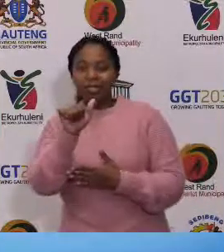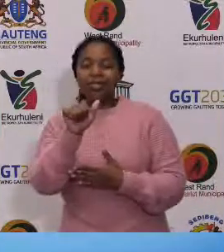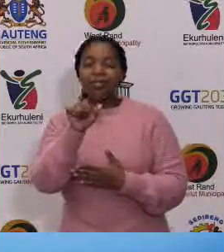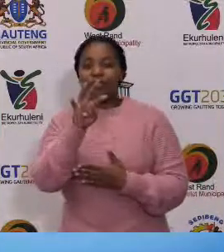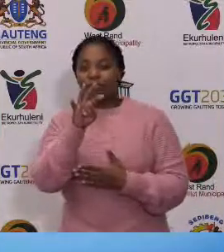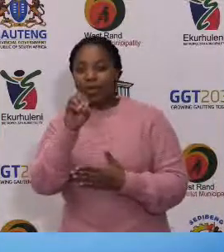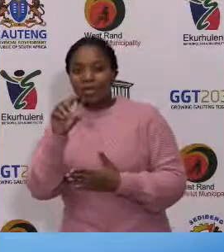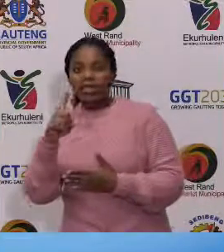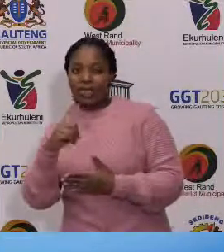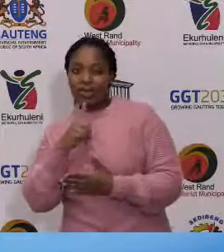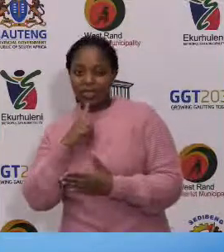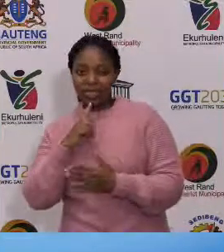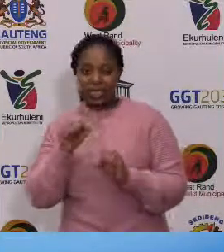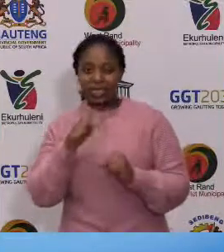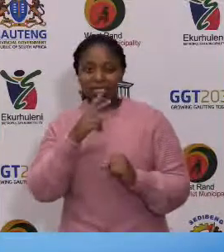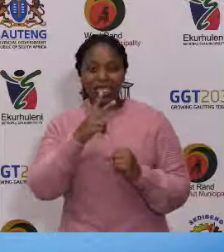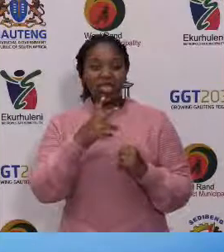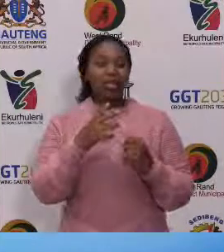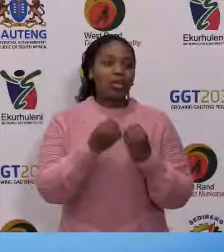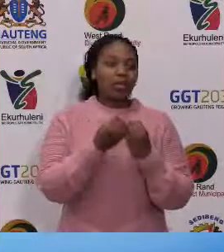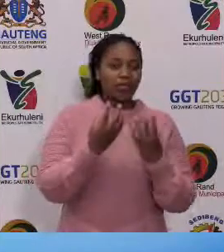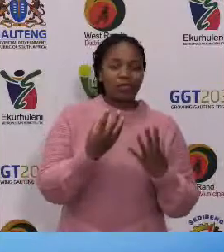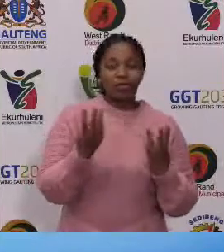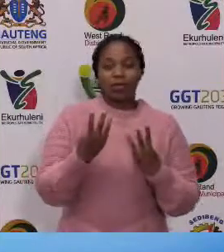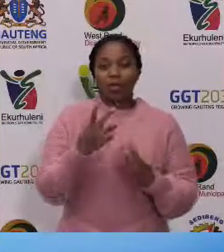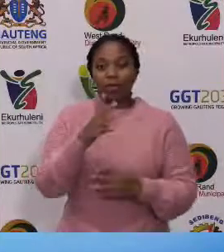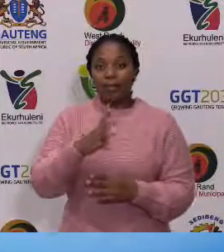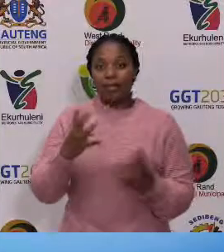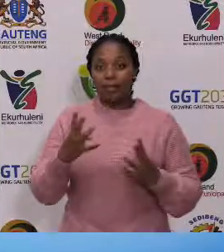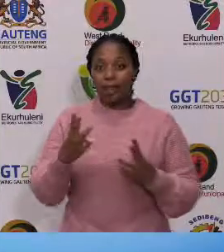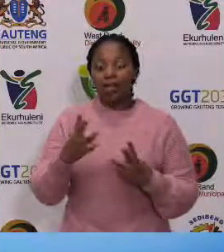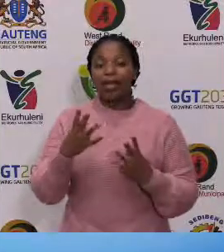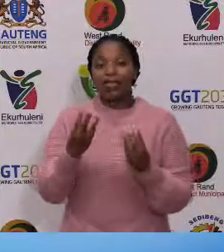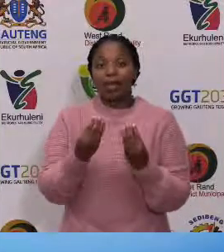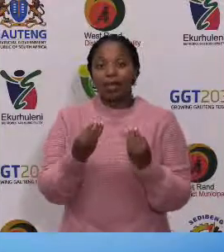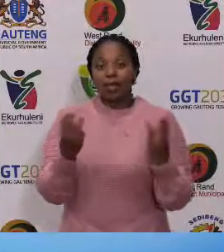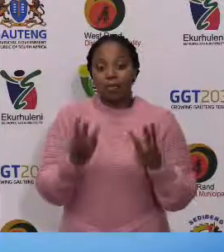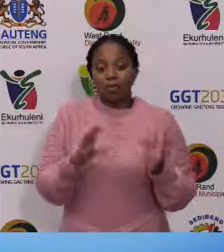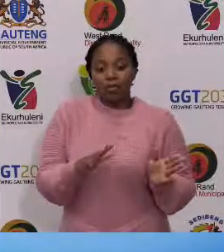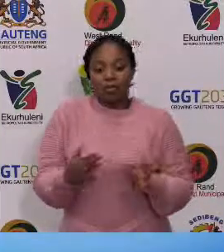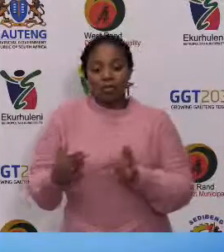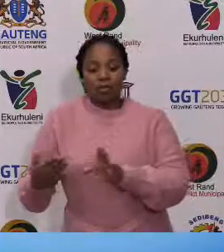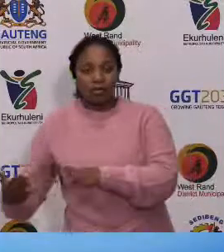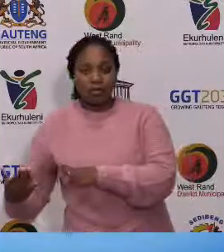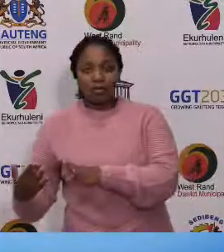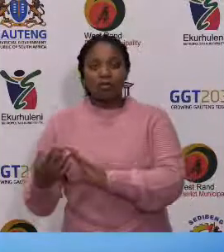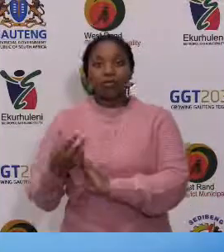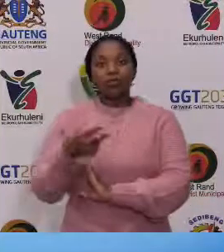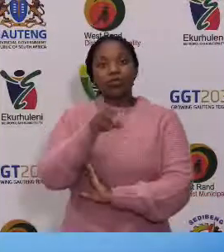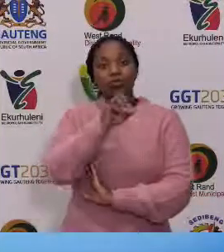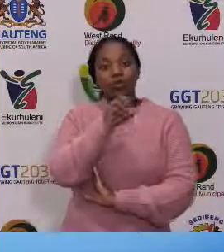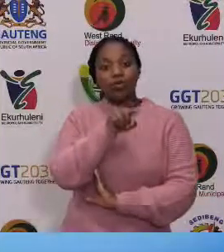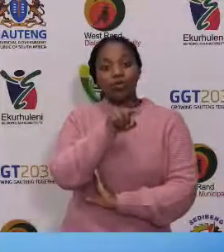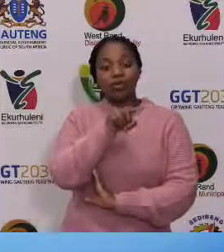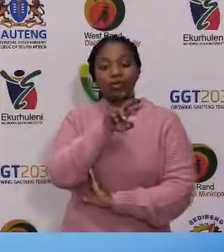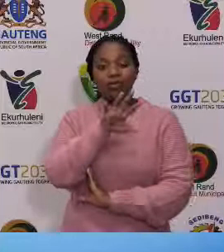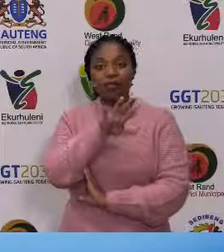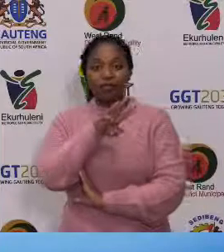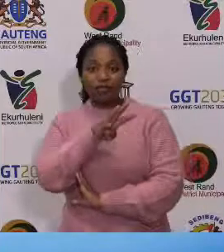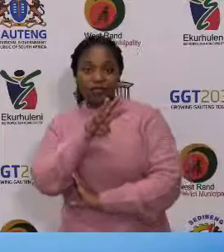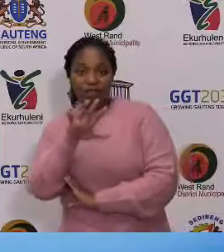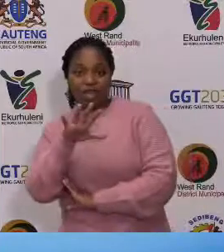between 2.6 and 3.4 per 100,000. The number of COVID deaths were 0.5 to 0.4 per